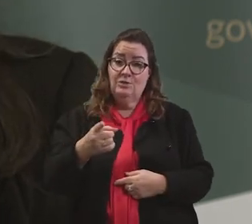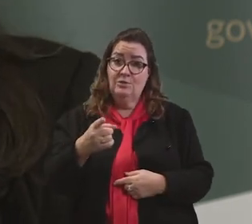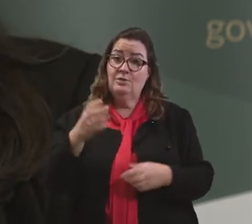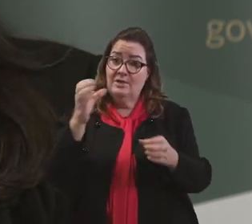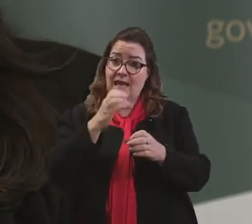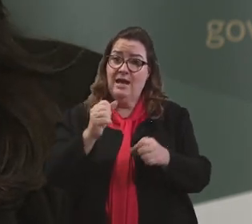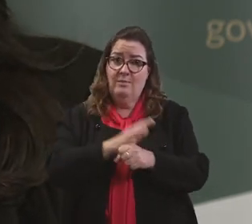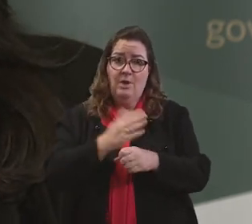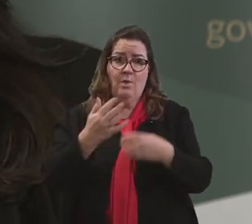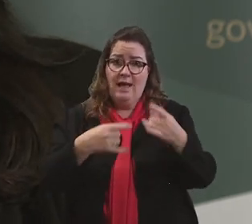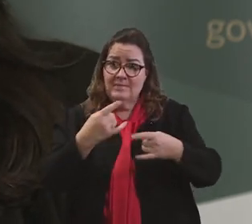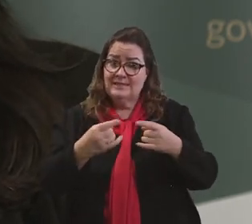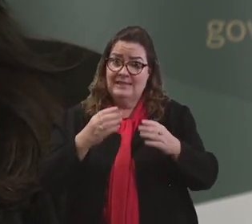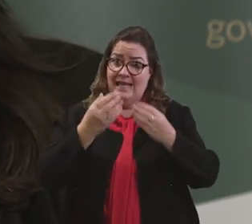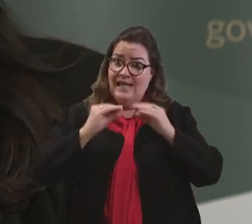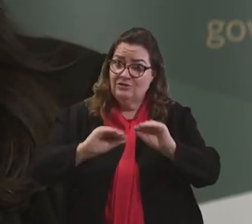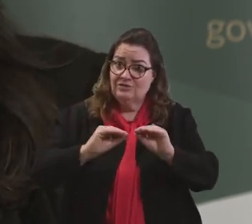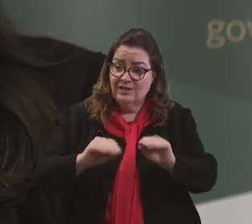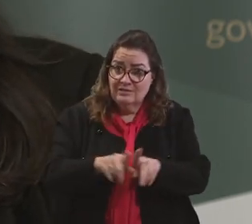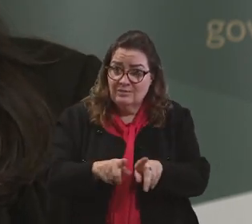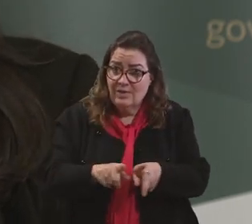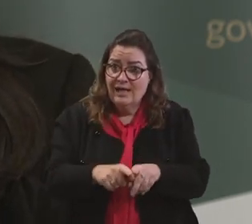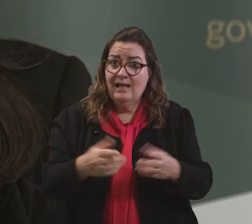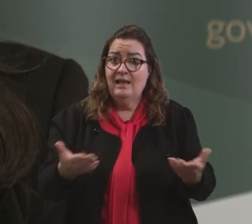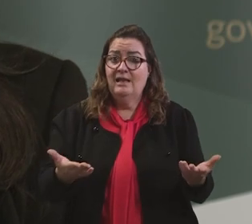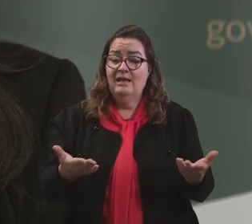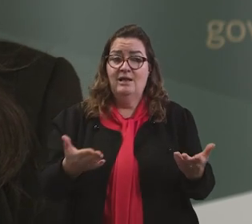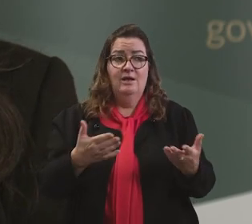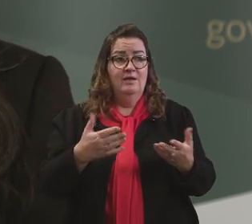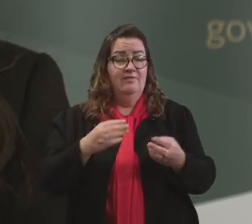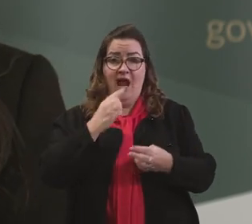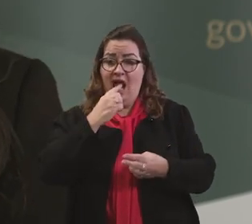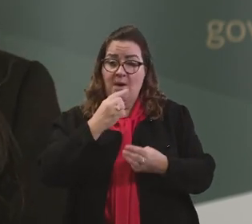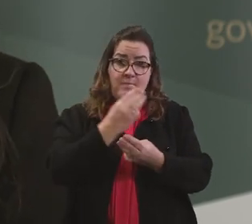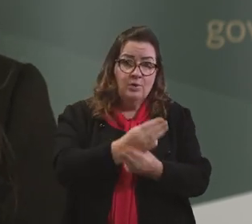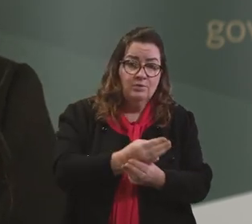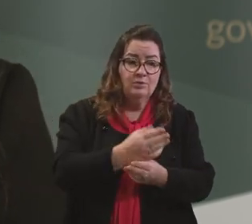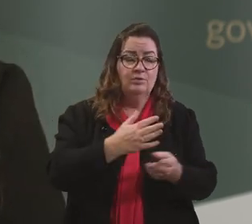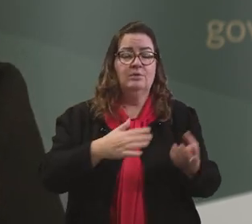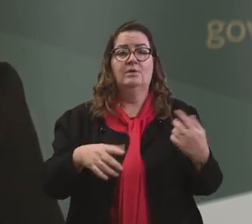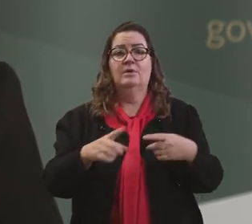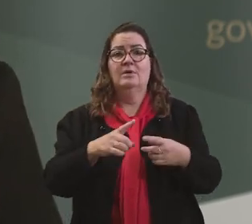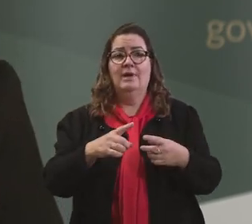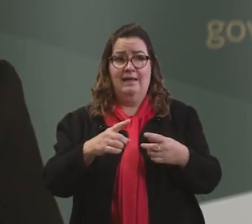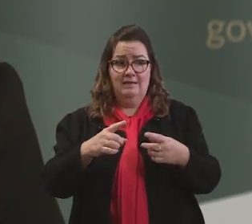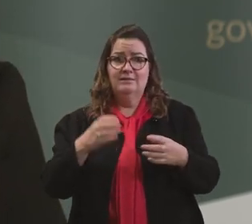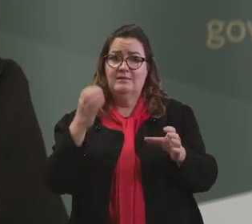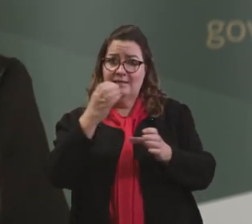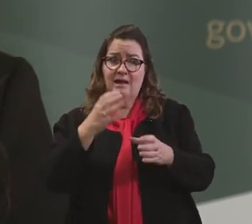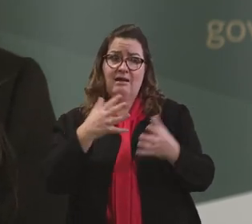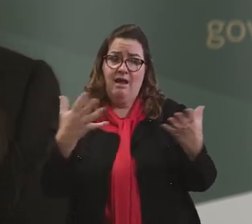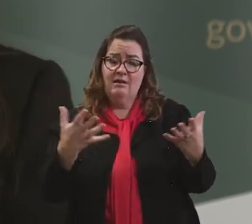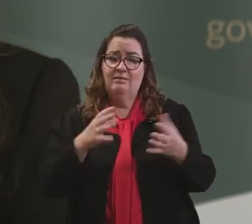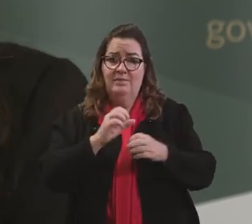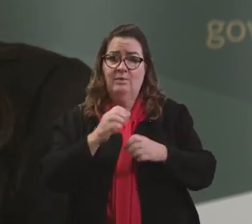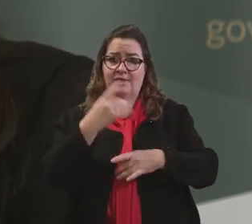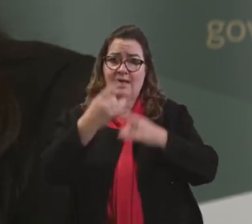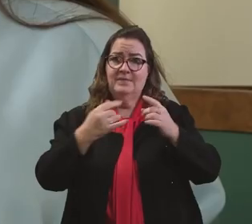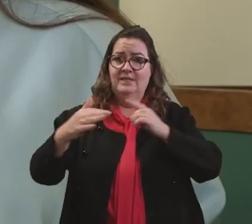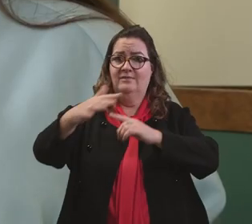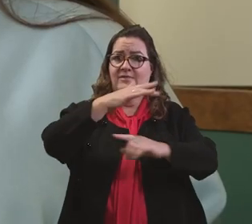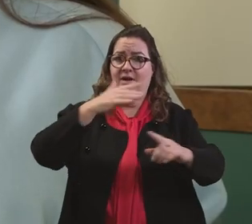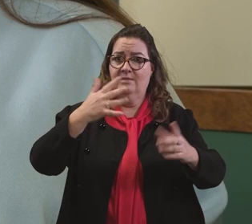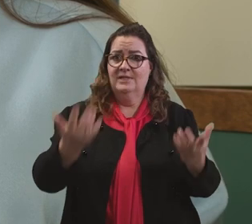happening in education, you really care what's happening when it comes to poverty, and you really care about what's happening to our environment. Over to